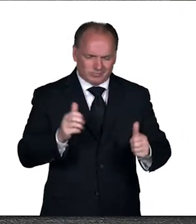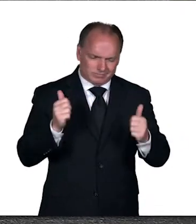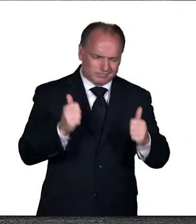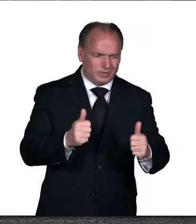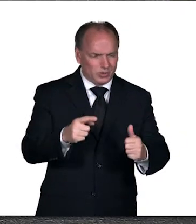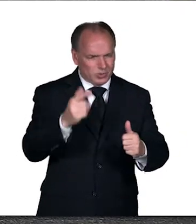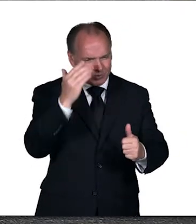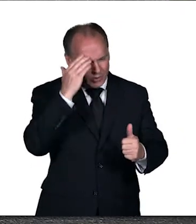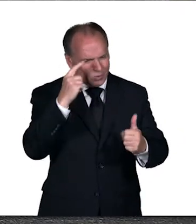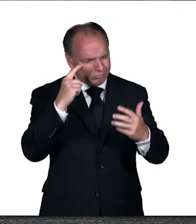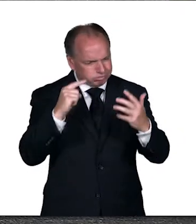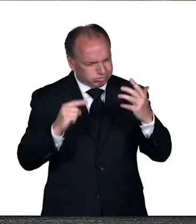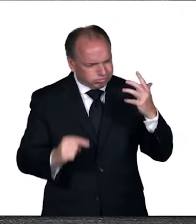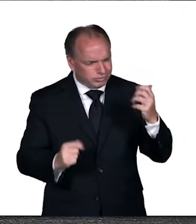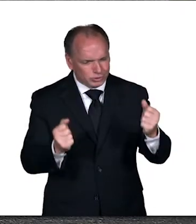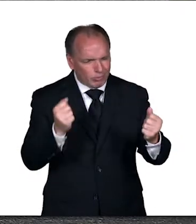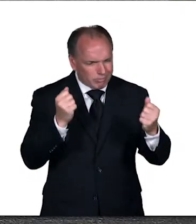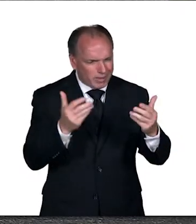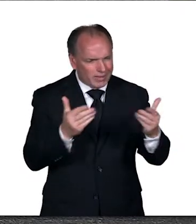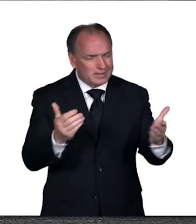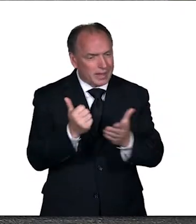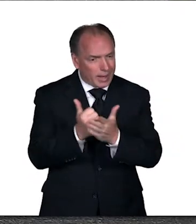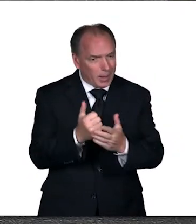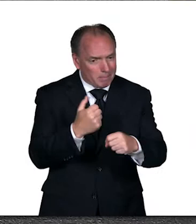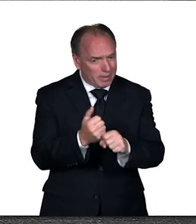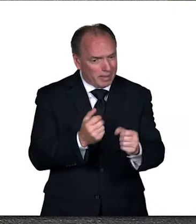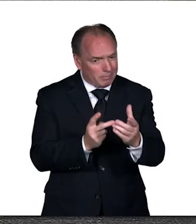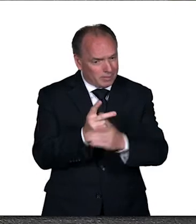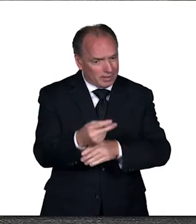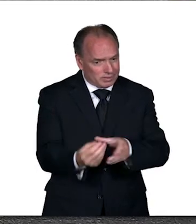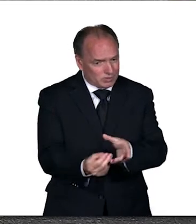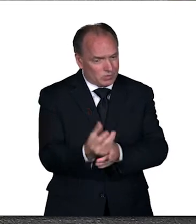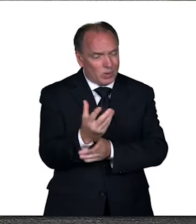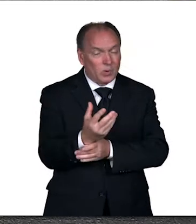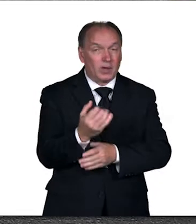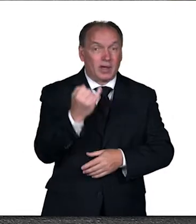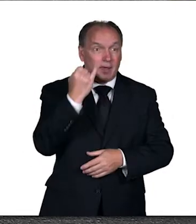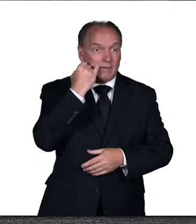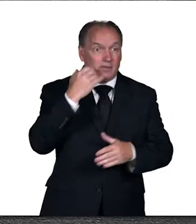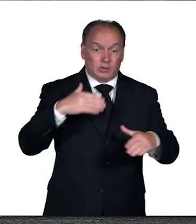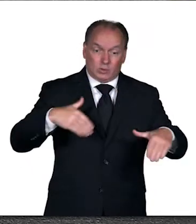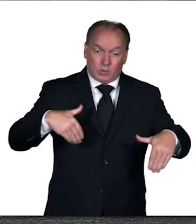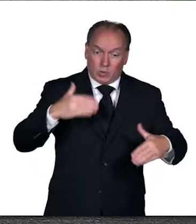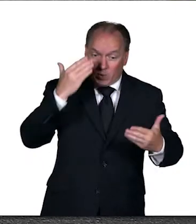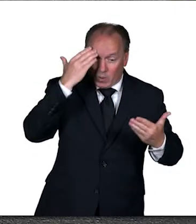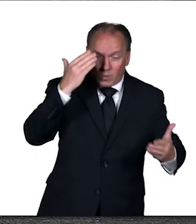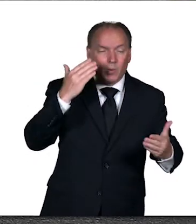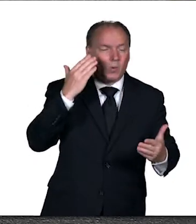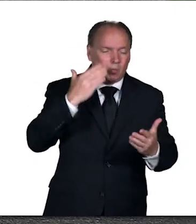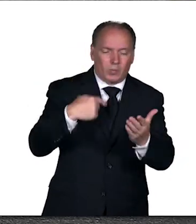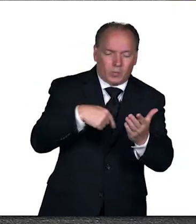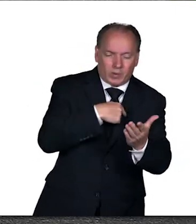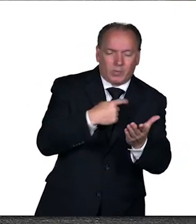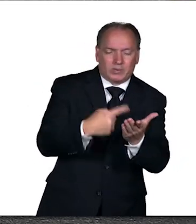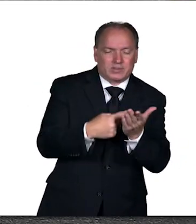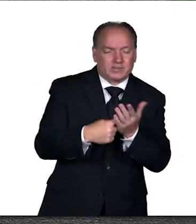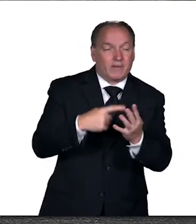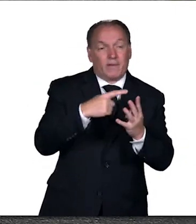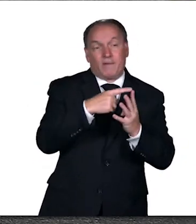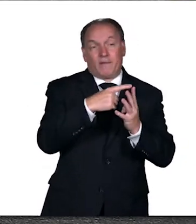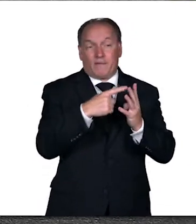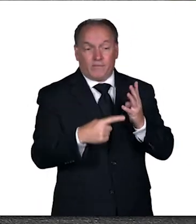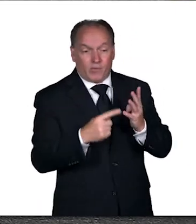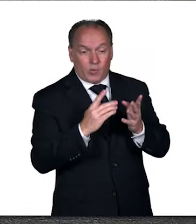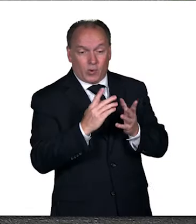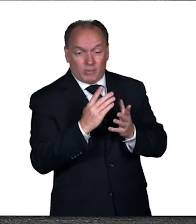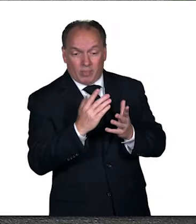whoa, you know so many things that help make plants grow. And if you don't, that's okay. We are going to talk about the 4